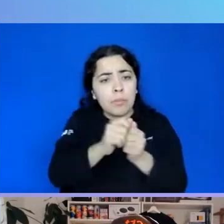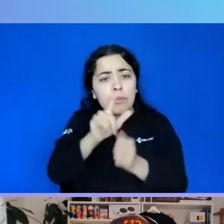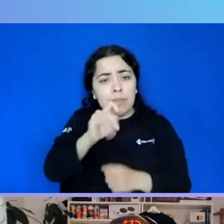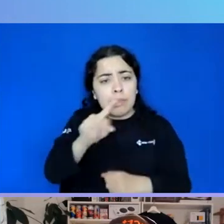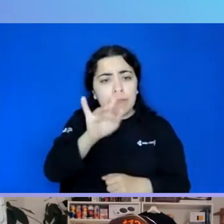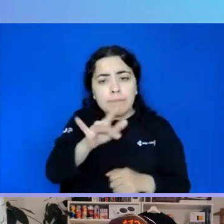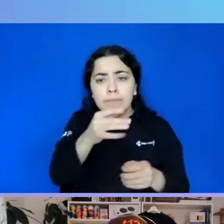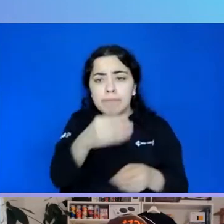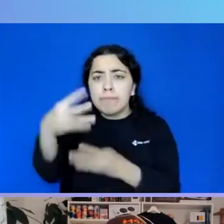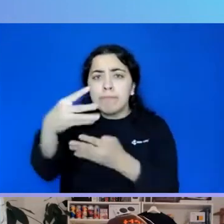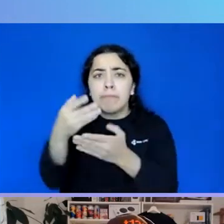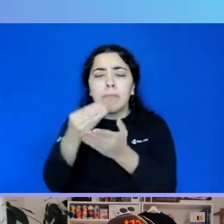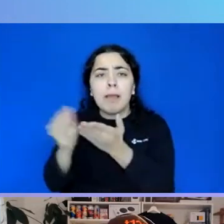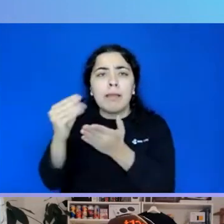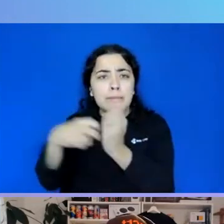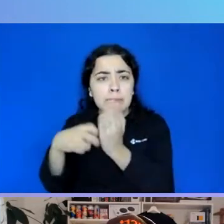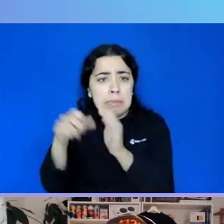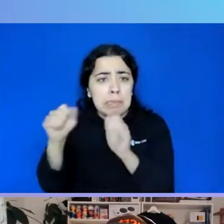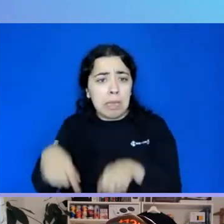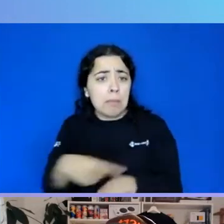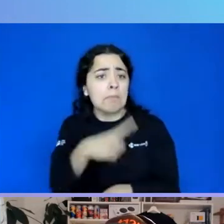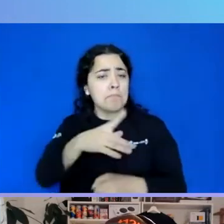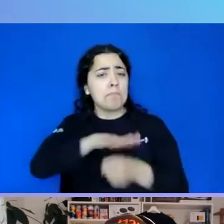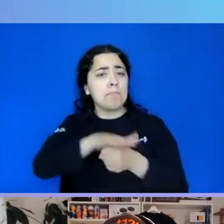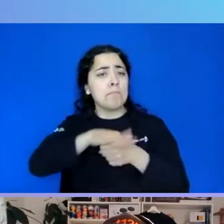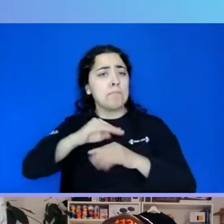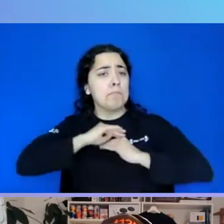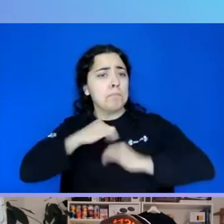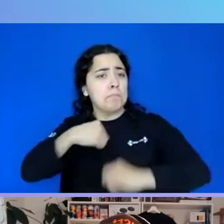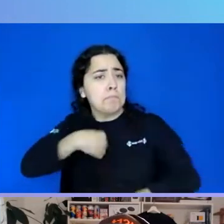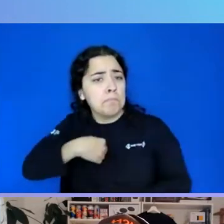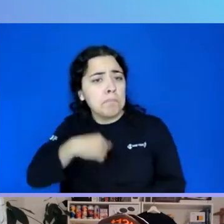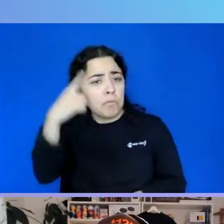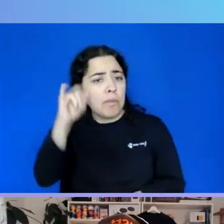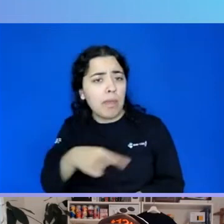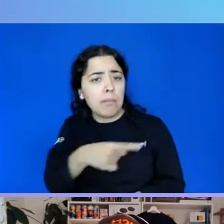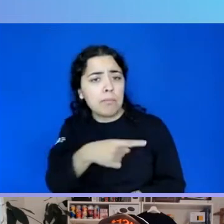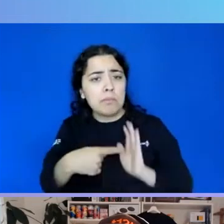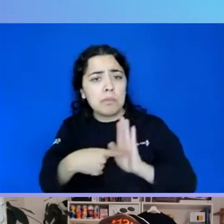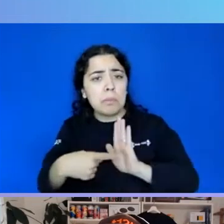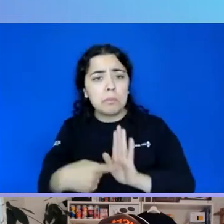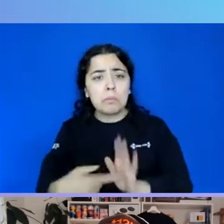So I think it's sufficient enough for this example.